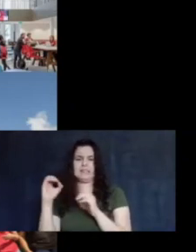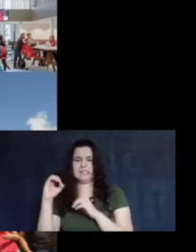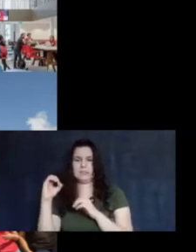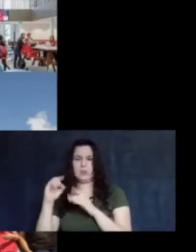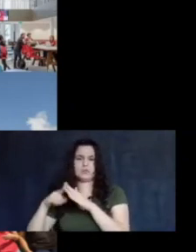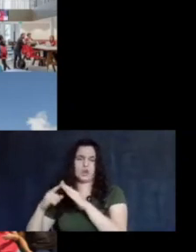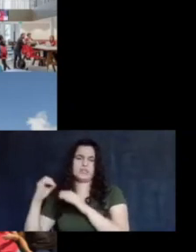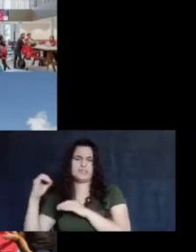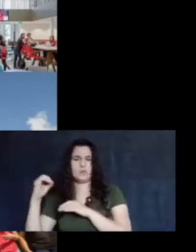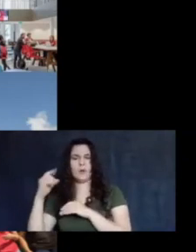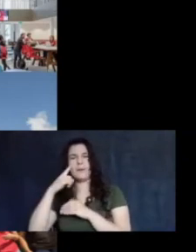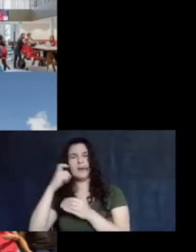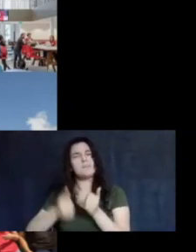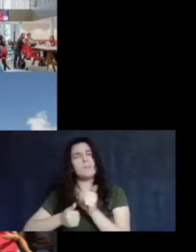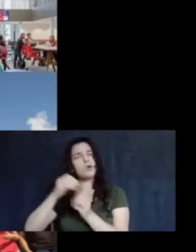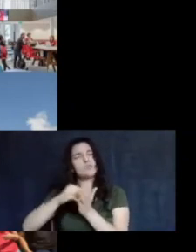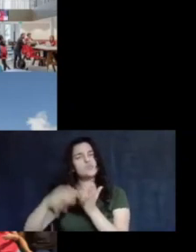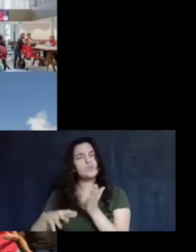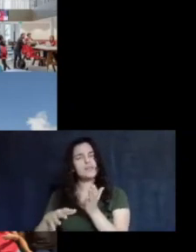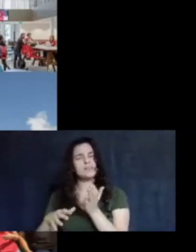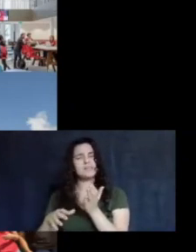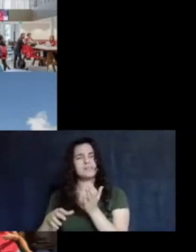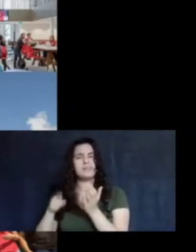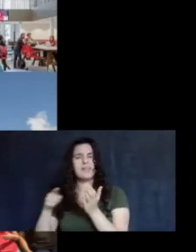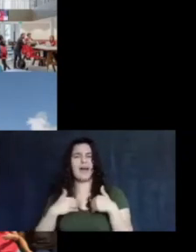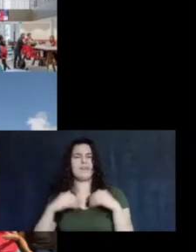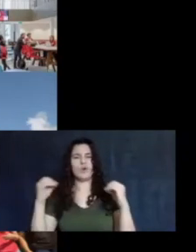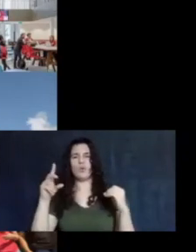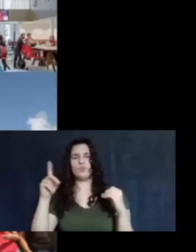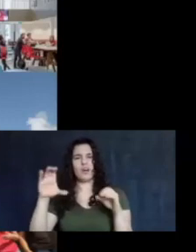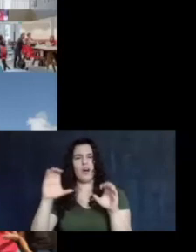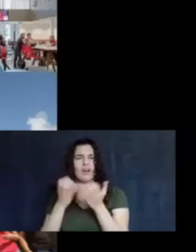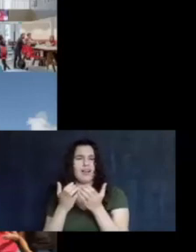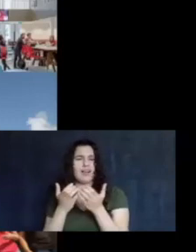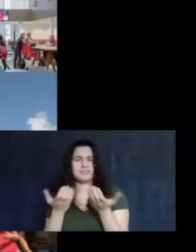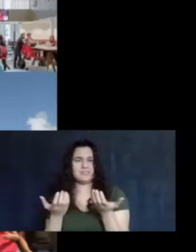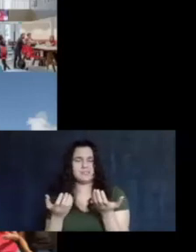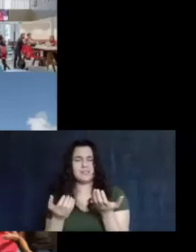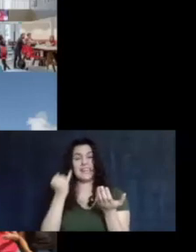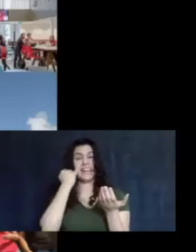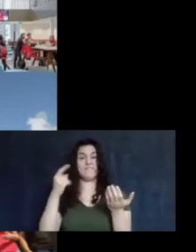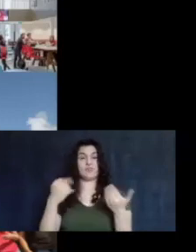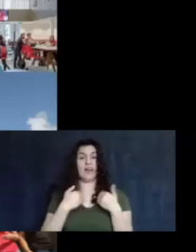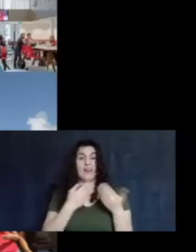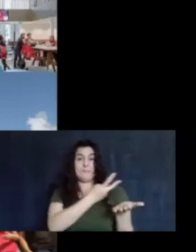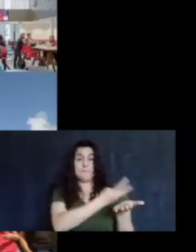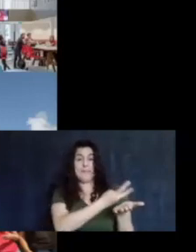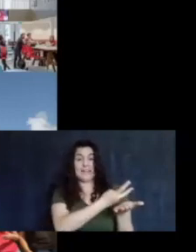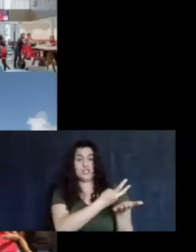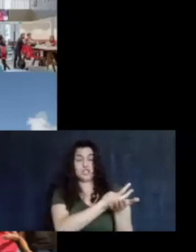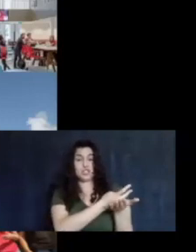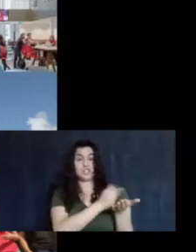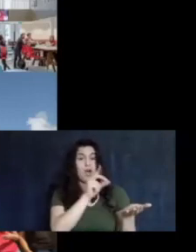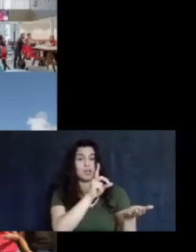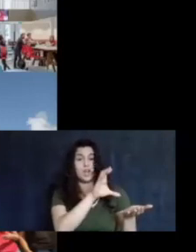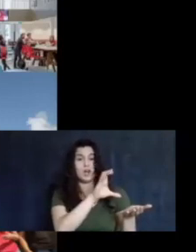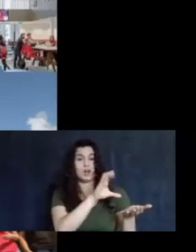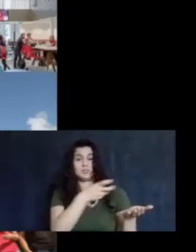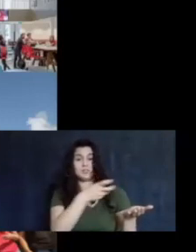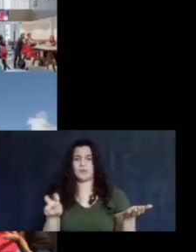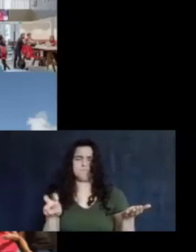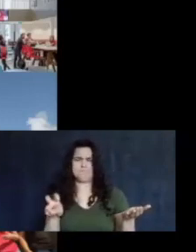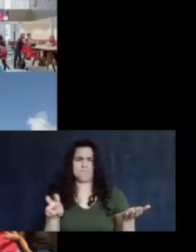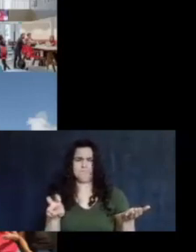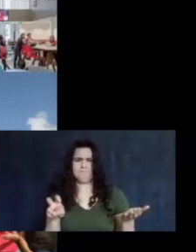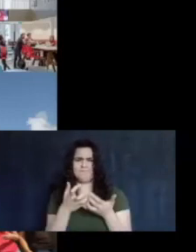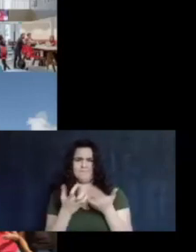most don't have any doctoral. If you don't have any doctoral coursework experience, then the answer is no. It's got to be doc level. But for those of you who have started a doc